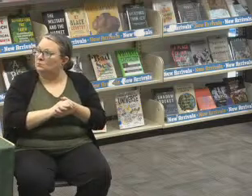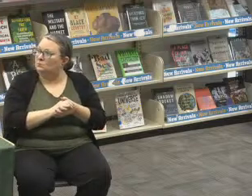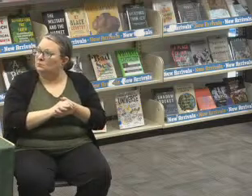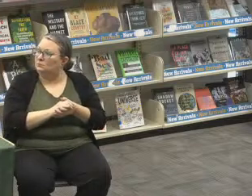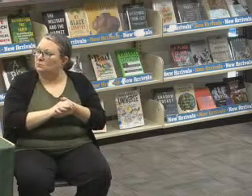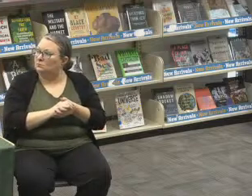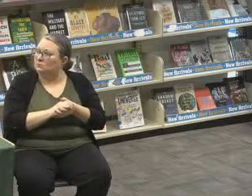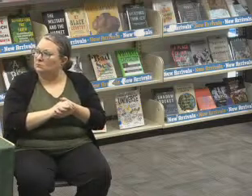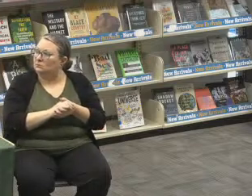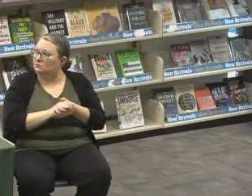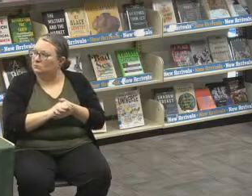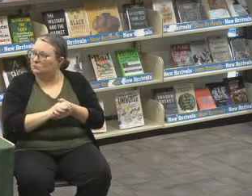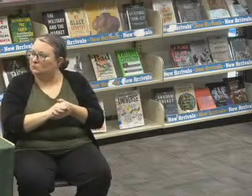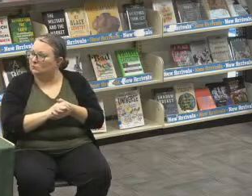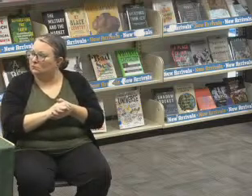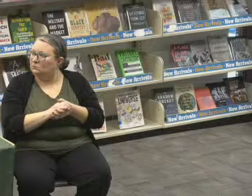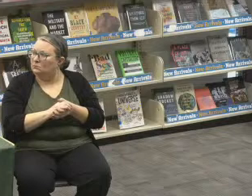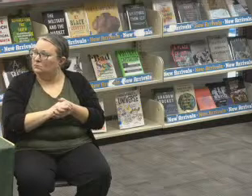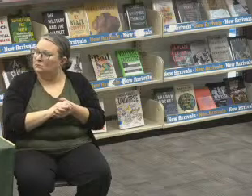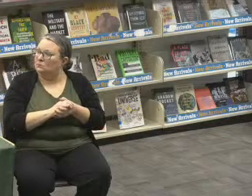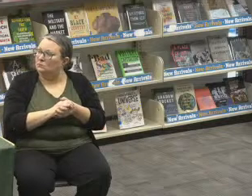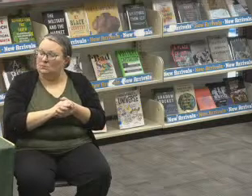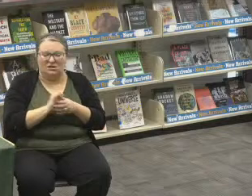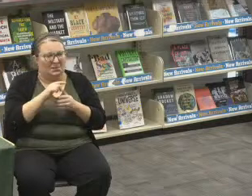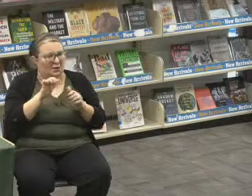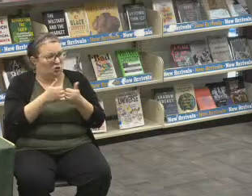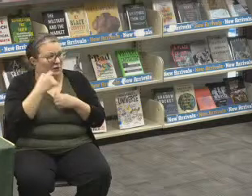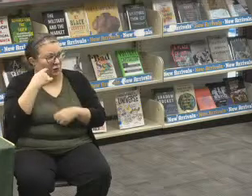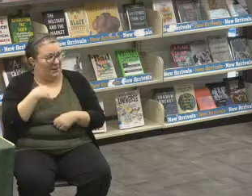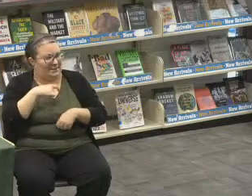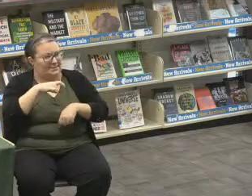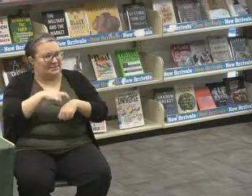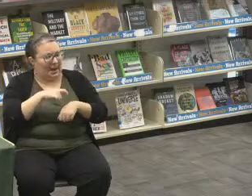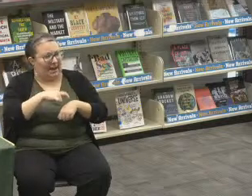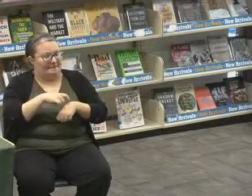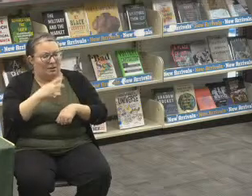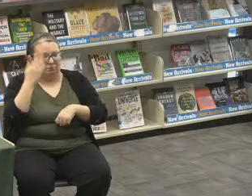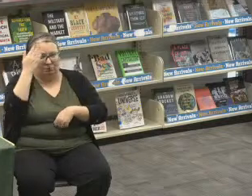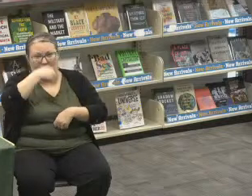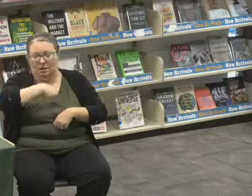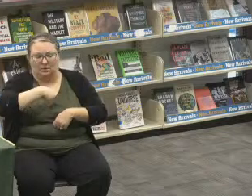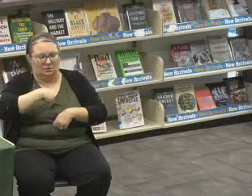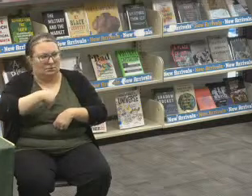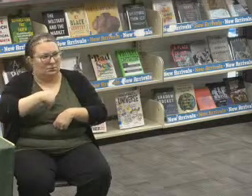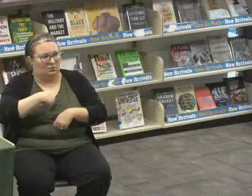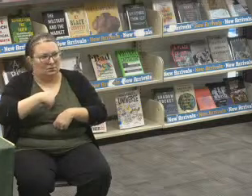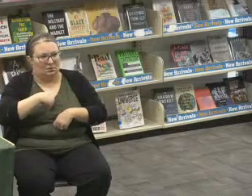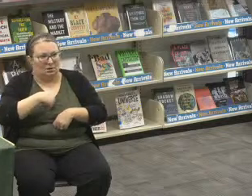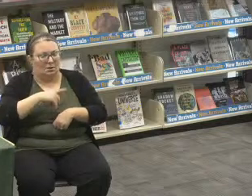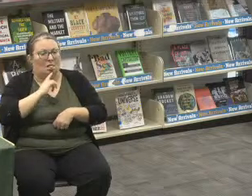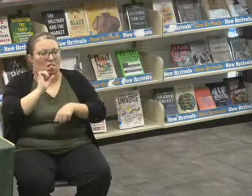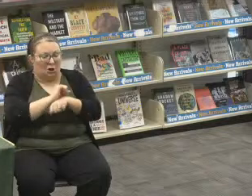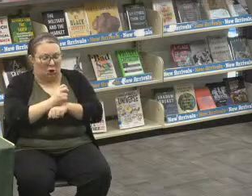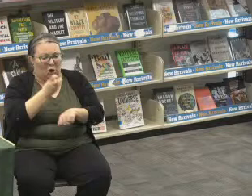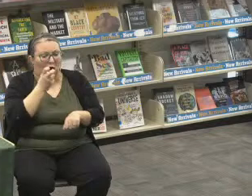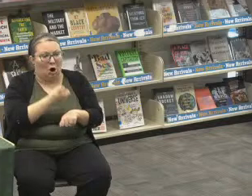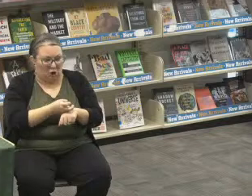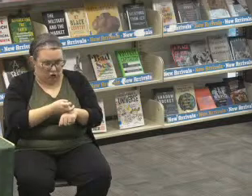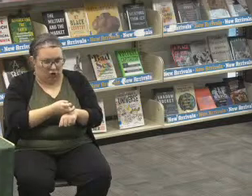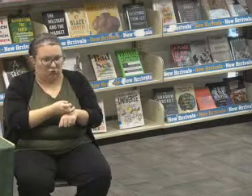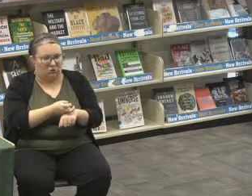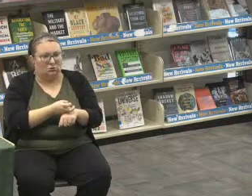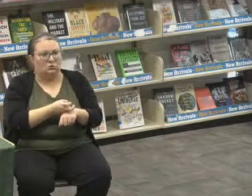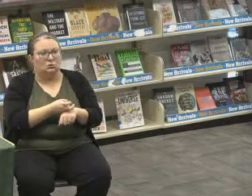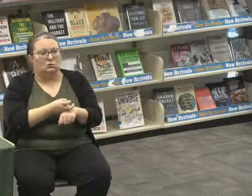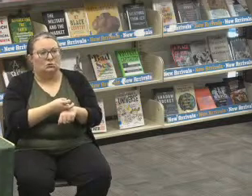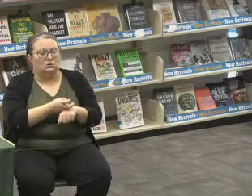This is something I'll share that like is challenging for me, is time blindness, because it's literally hard